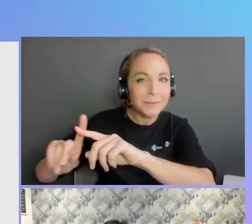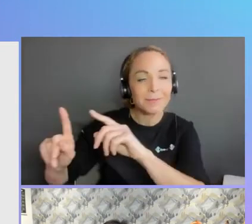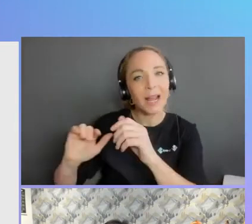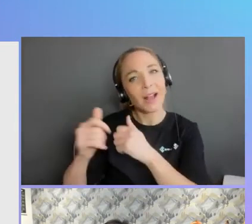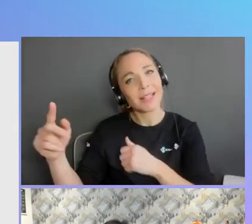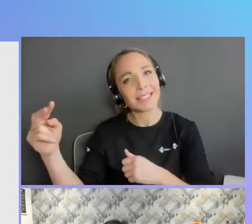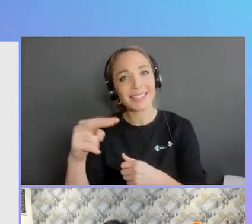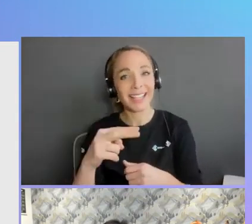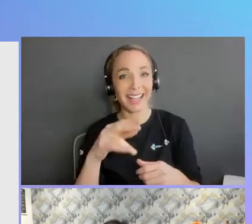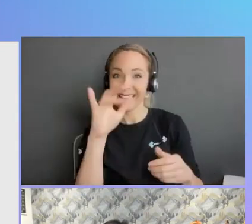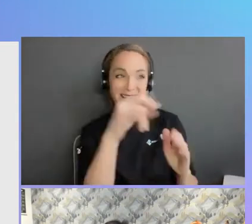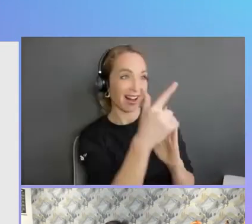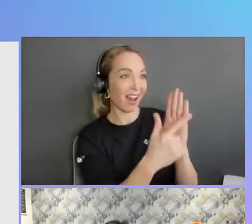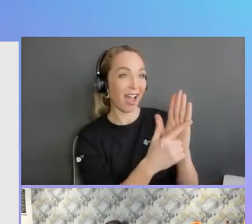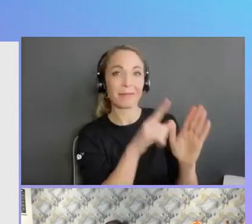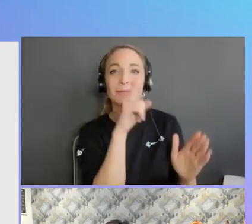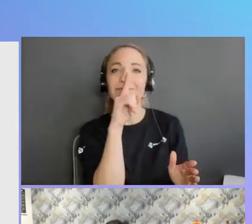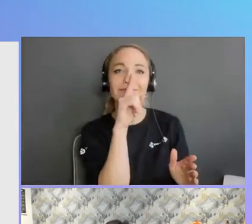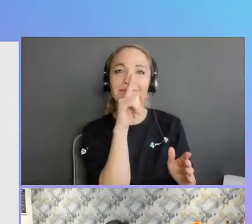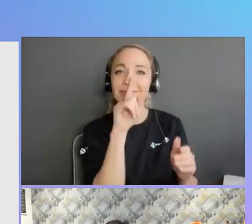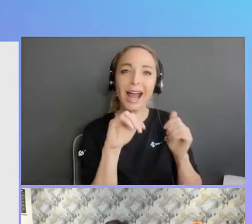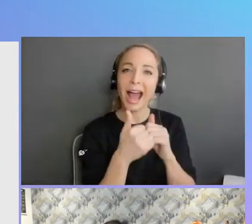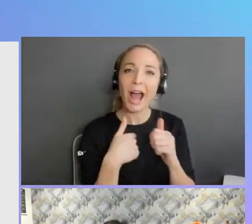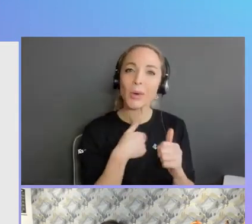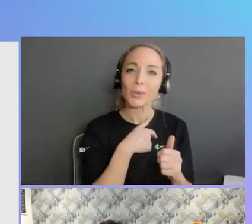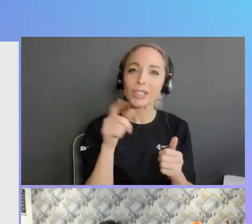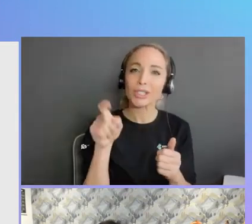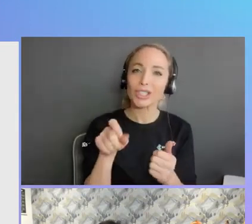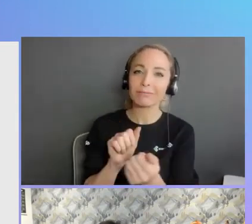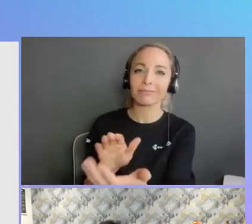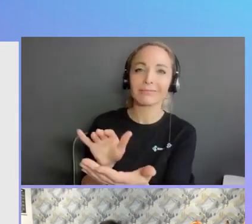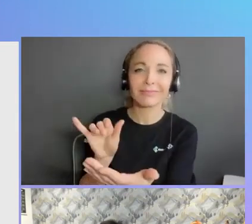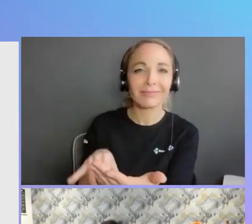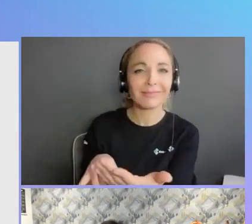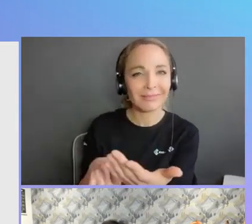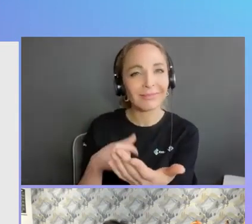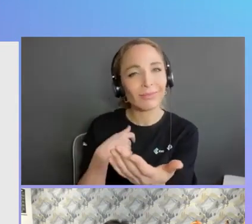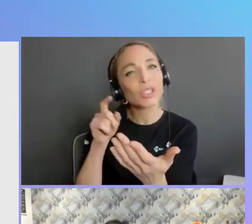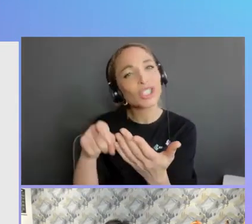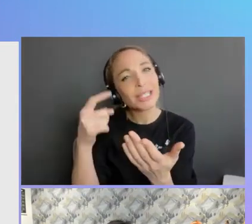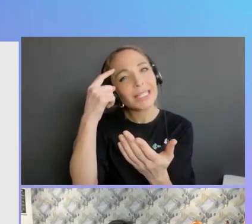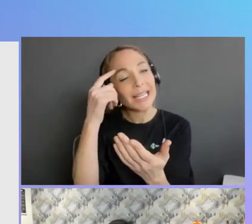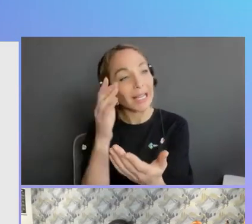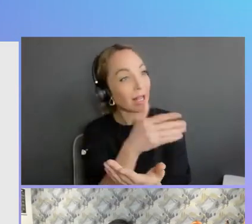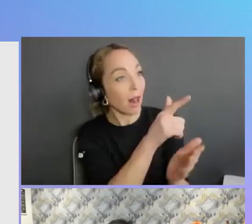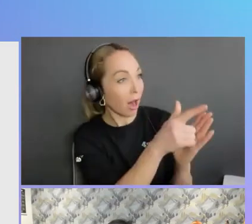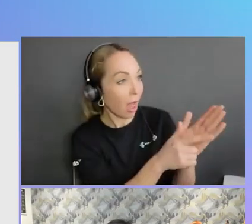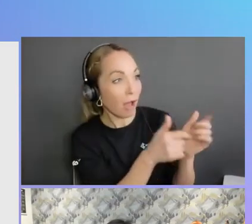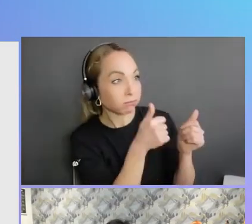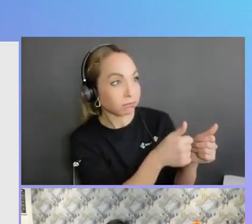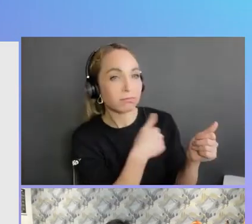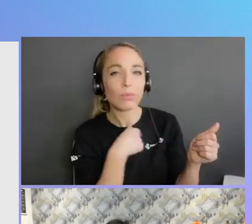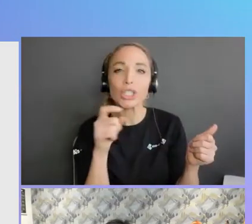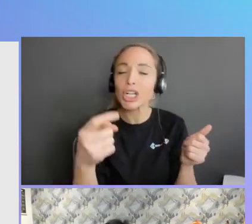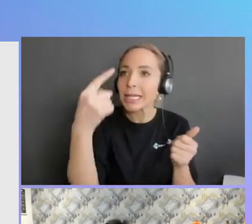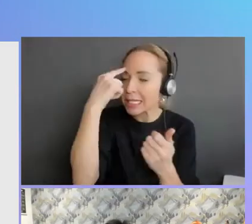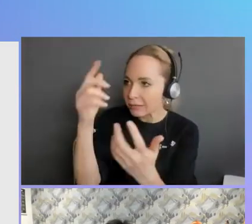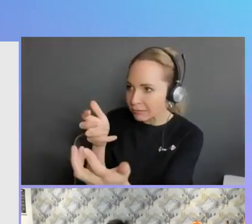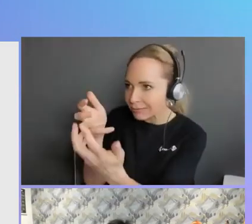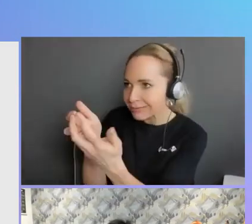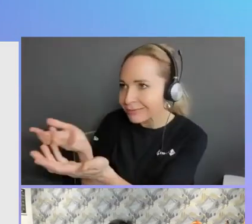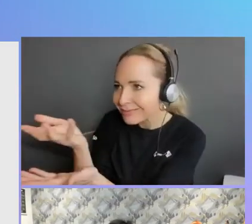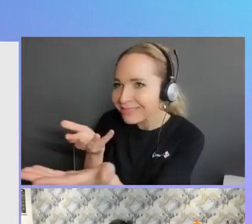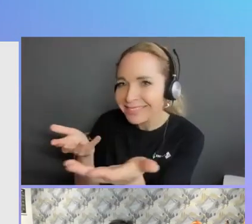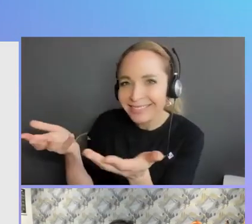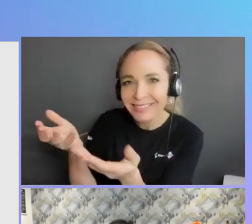law how to deal with that, but it's something that we need to go beyond the law to solve, because it does impact lives. So we wanted to